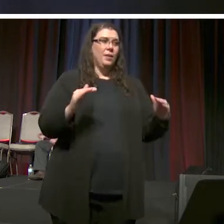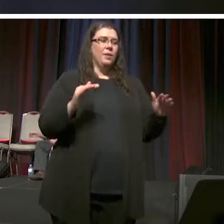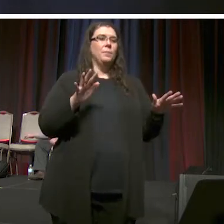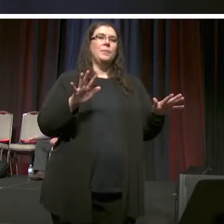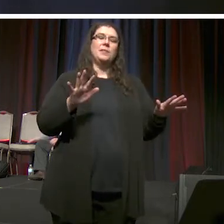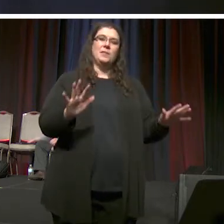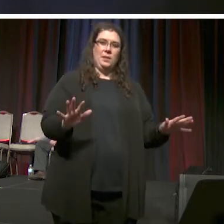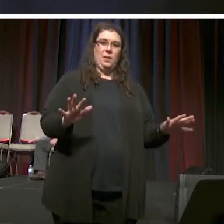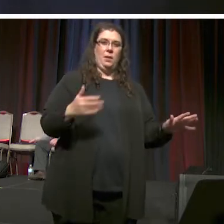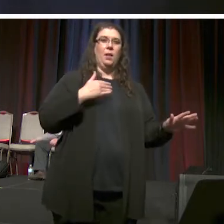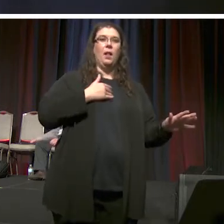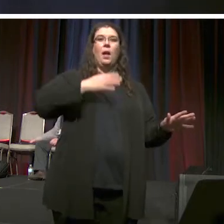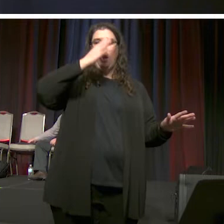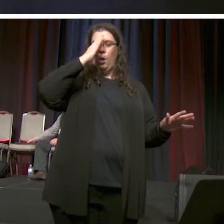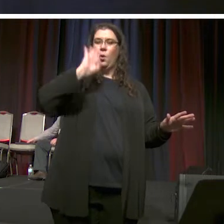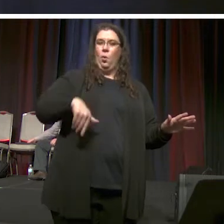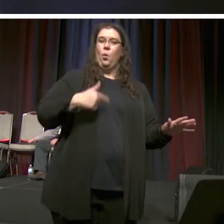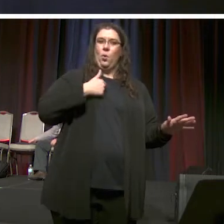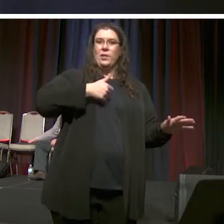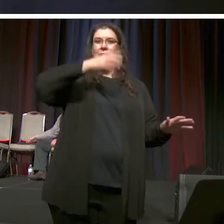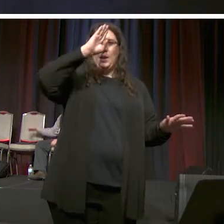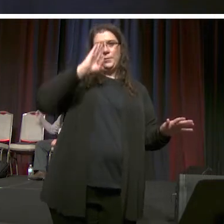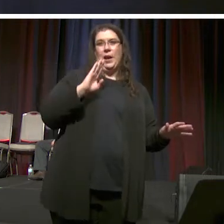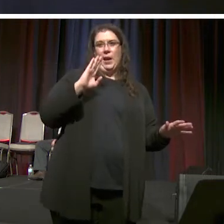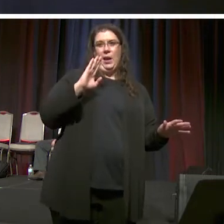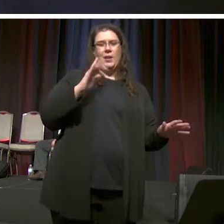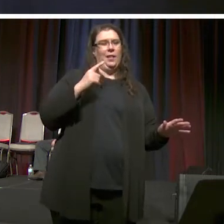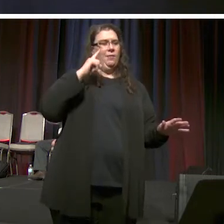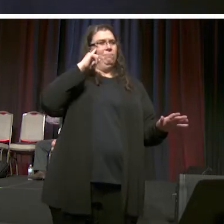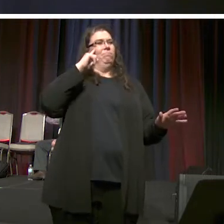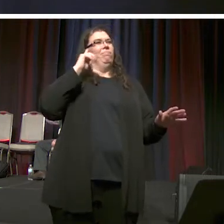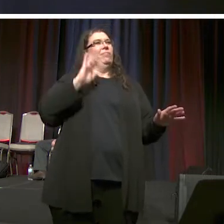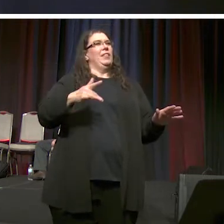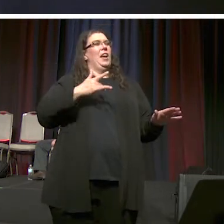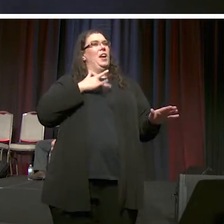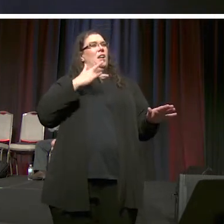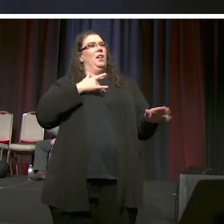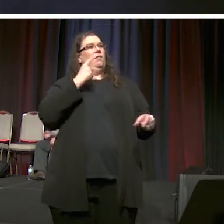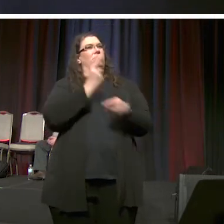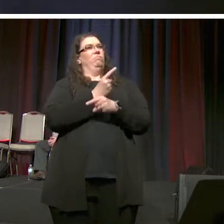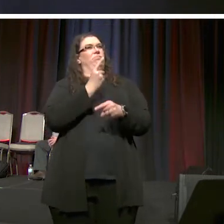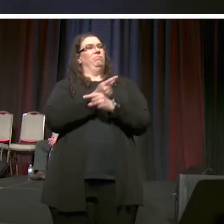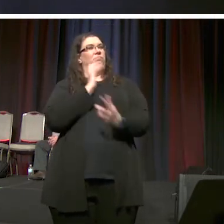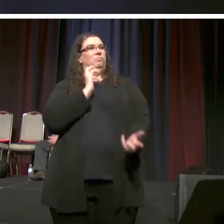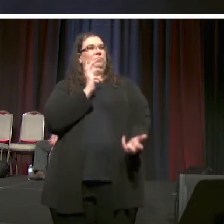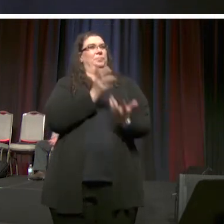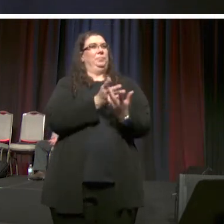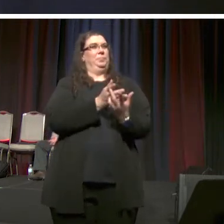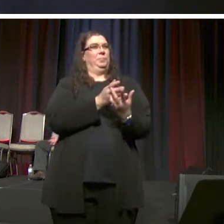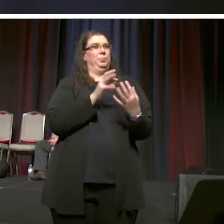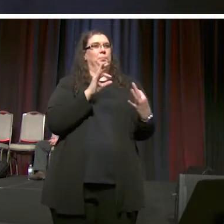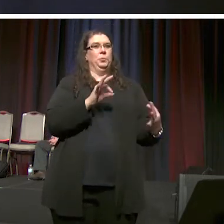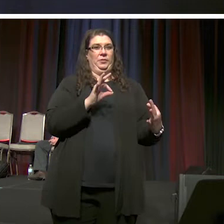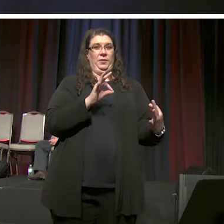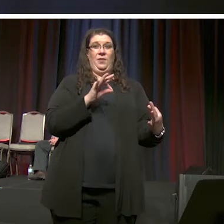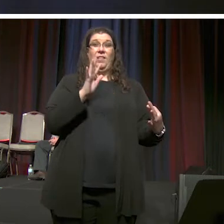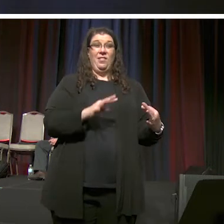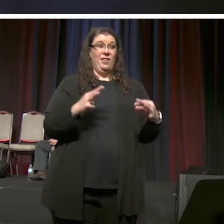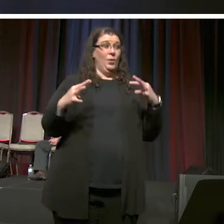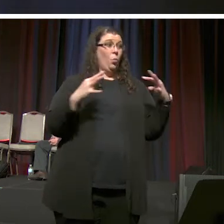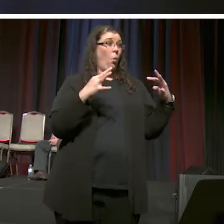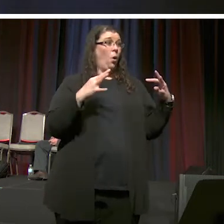God. It occurred to me that maybe this is most appropriate, that God is helping us to make this war, this conflict,